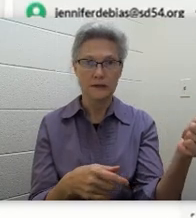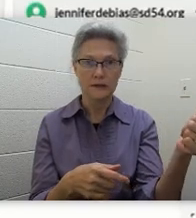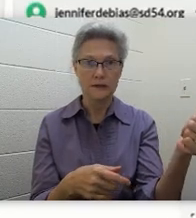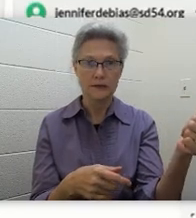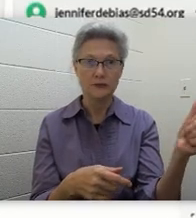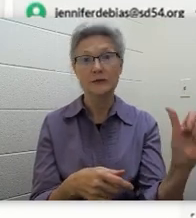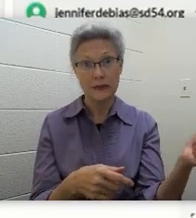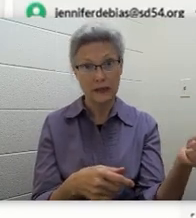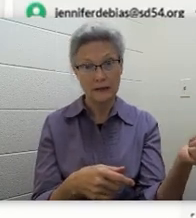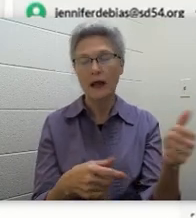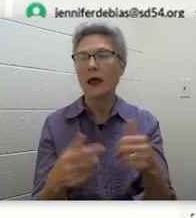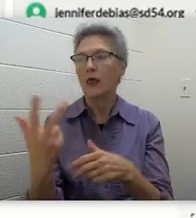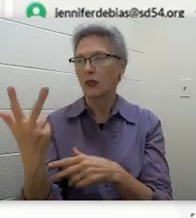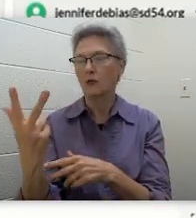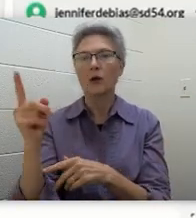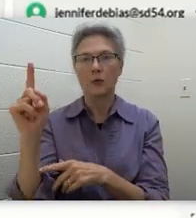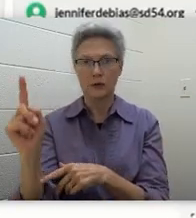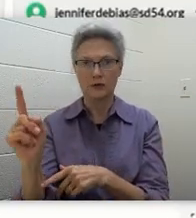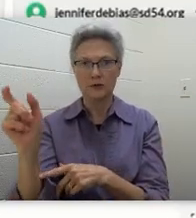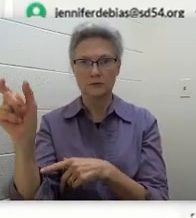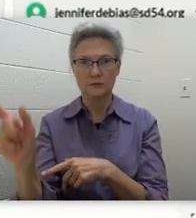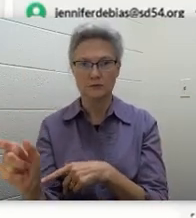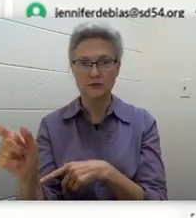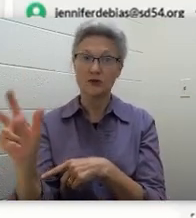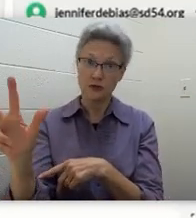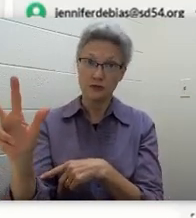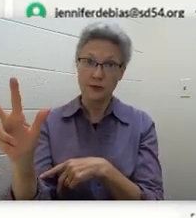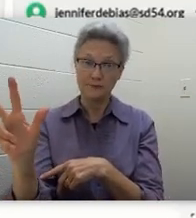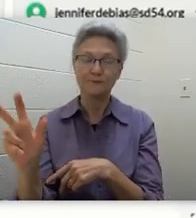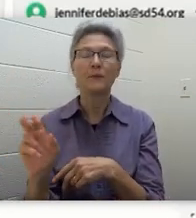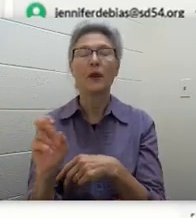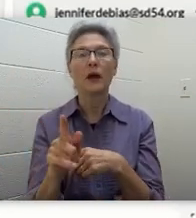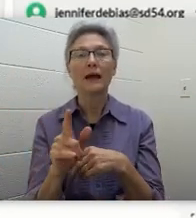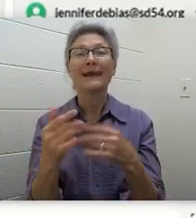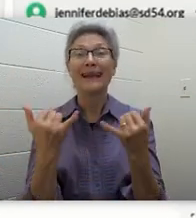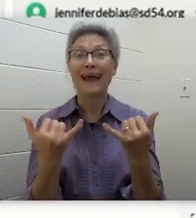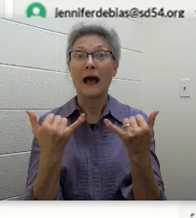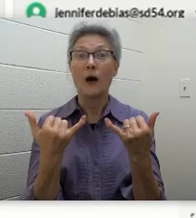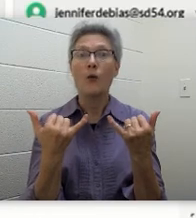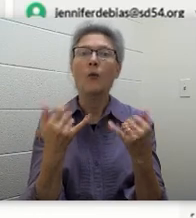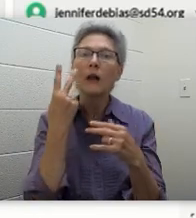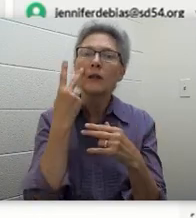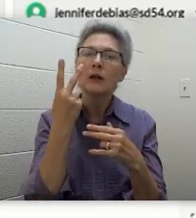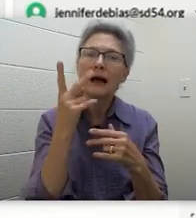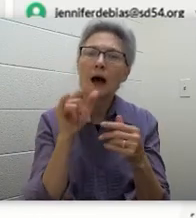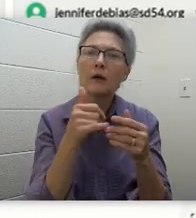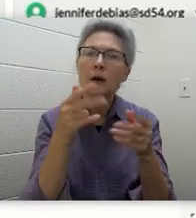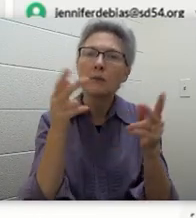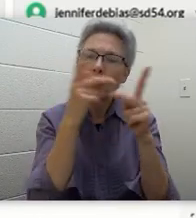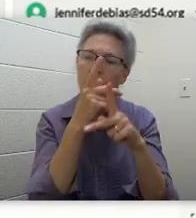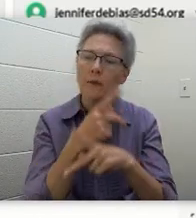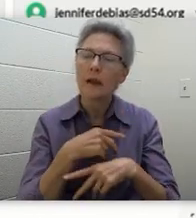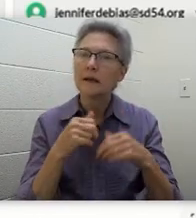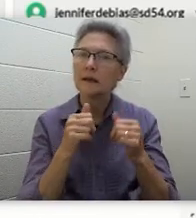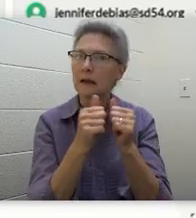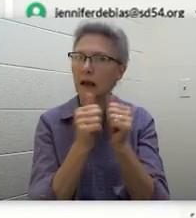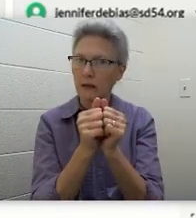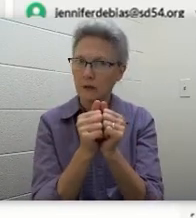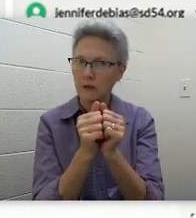is 10, and 3 ones. So now what I'm going to do is I'm going to look at how I can multiply these together.